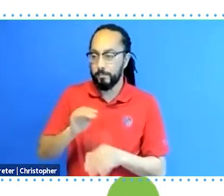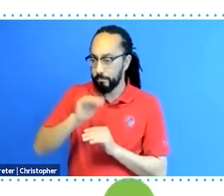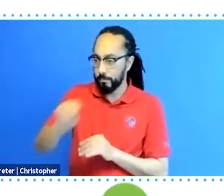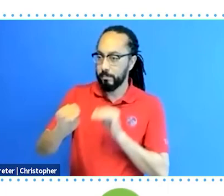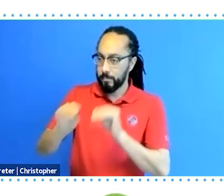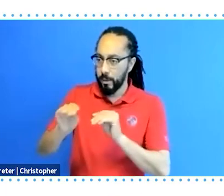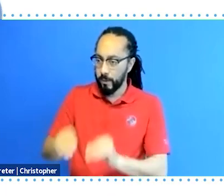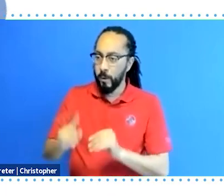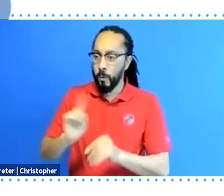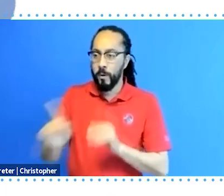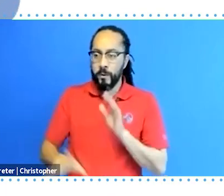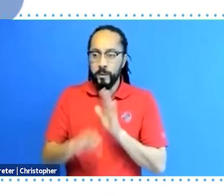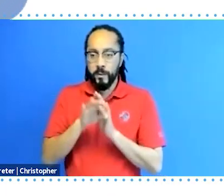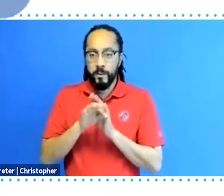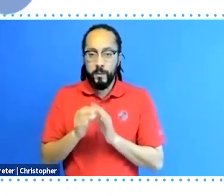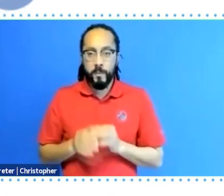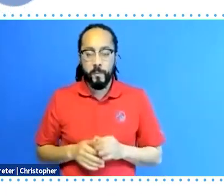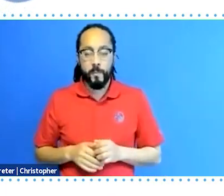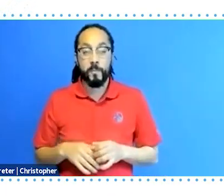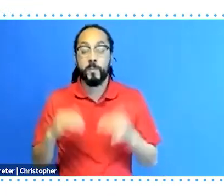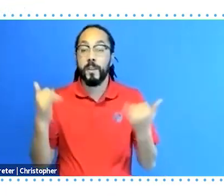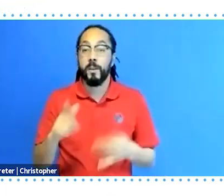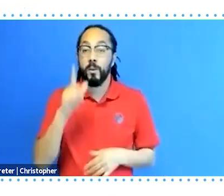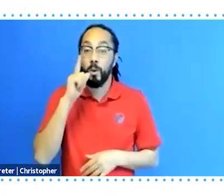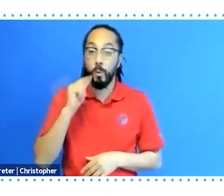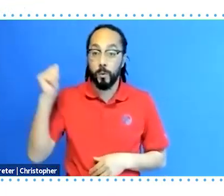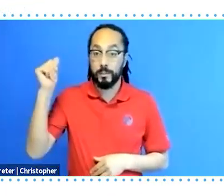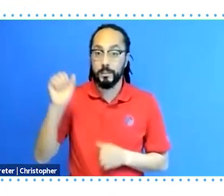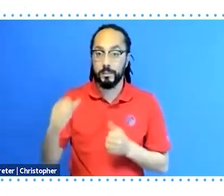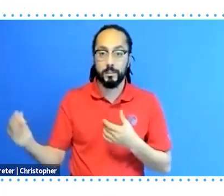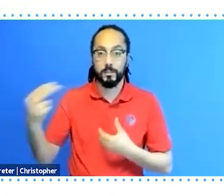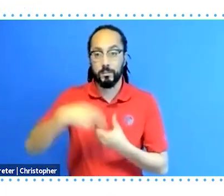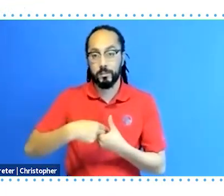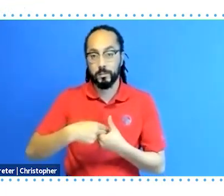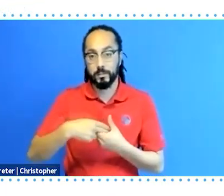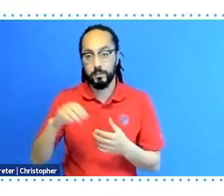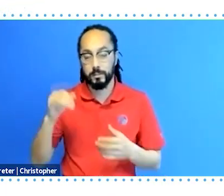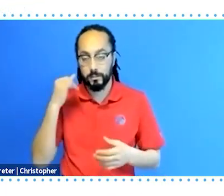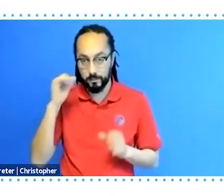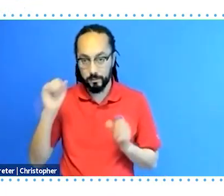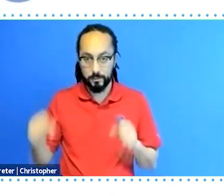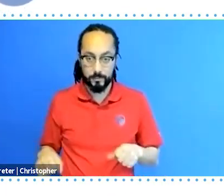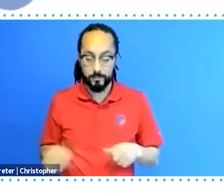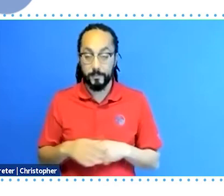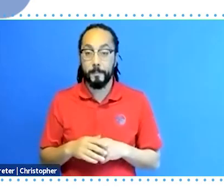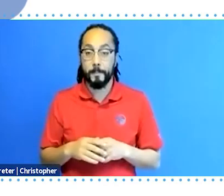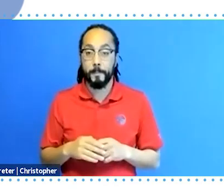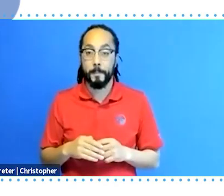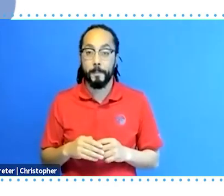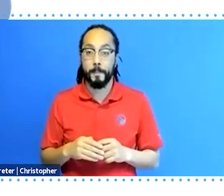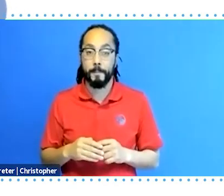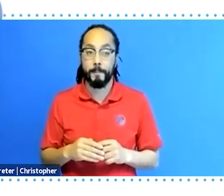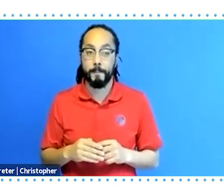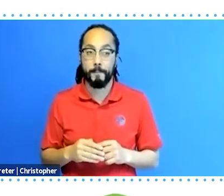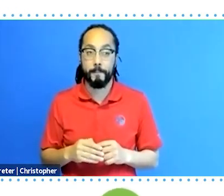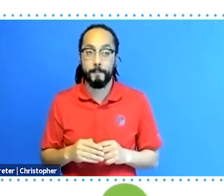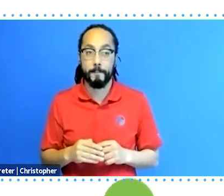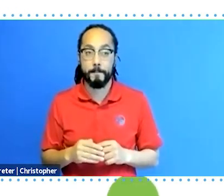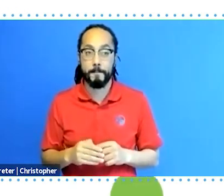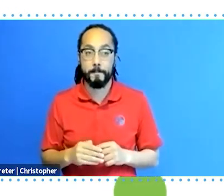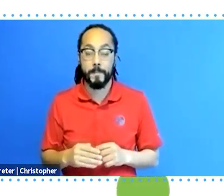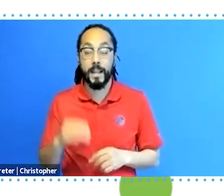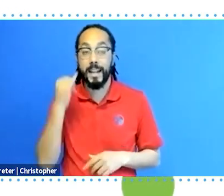these pieces. But I'm going to ask Owais to step up. And maybe what we can do is, if you haven't done your